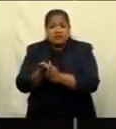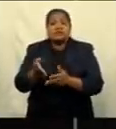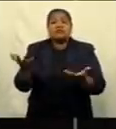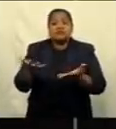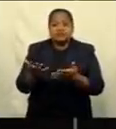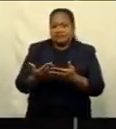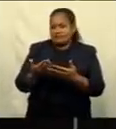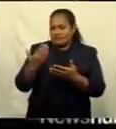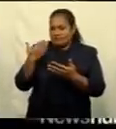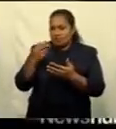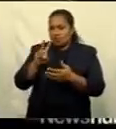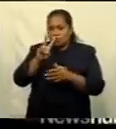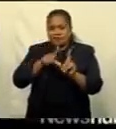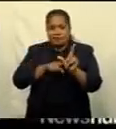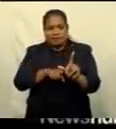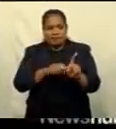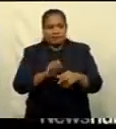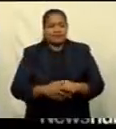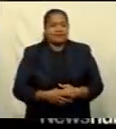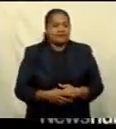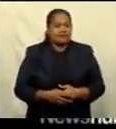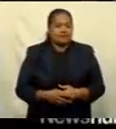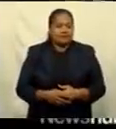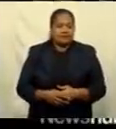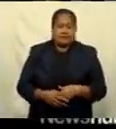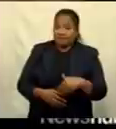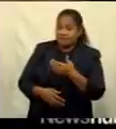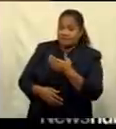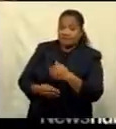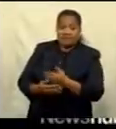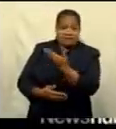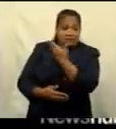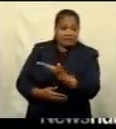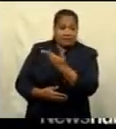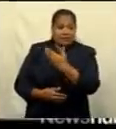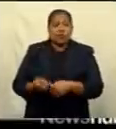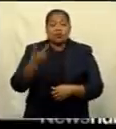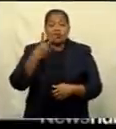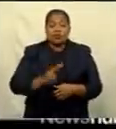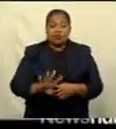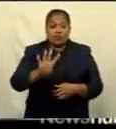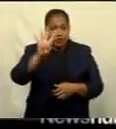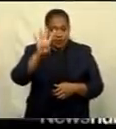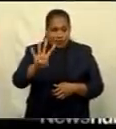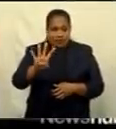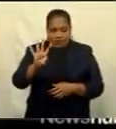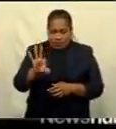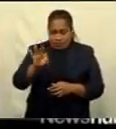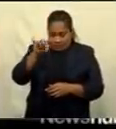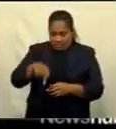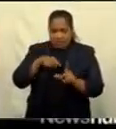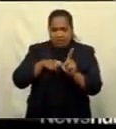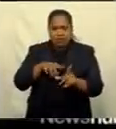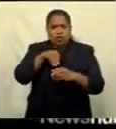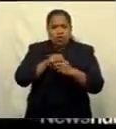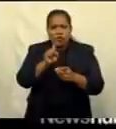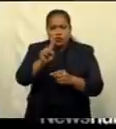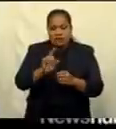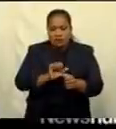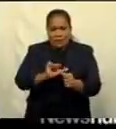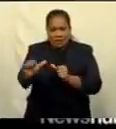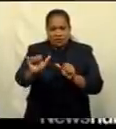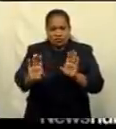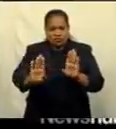past 2 years. Lots of Emmy love for The Crown, which earned 24 nominations this year, including 1 for Best Drama. The